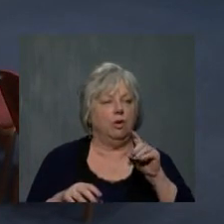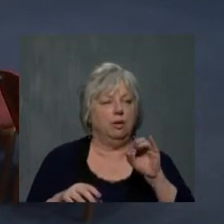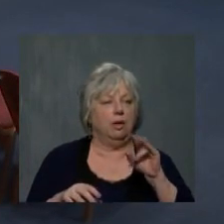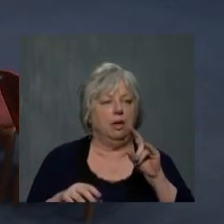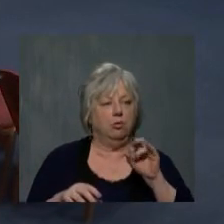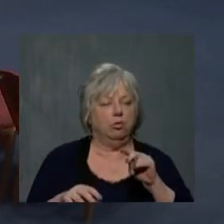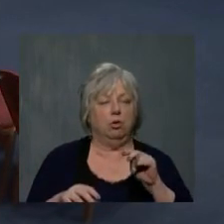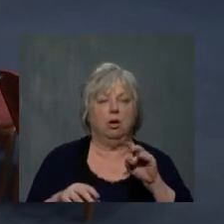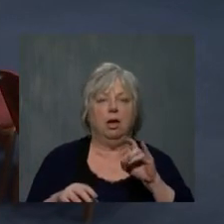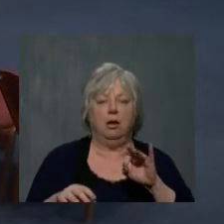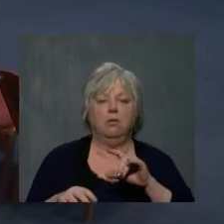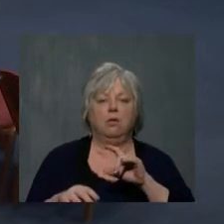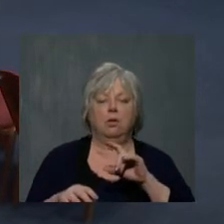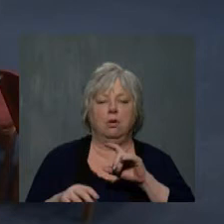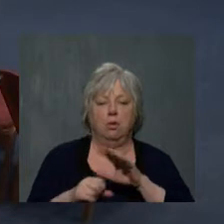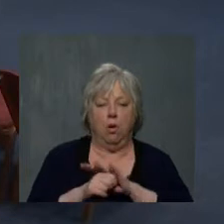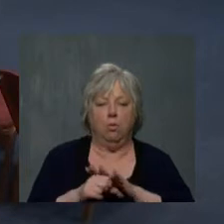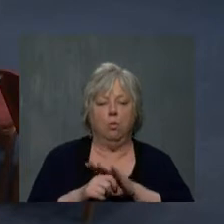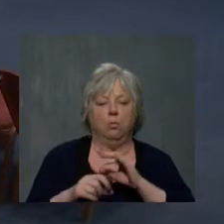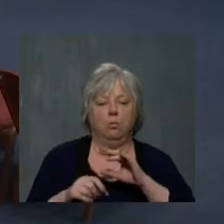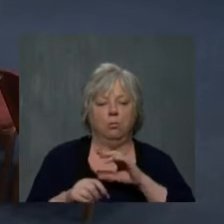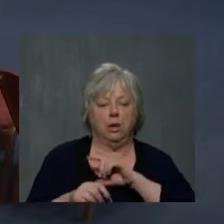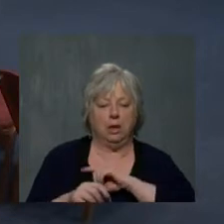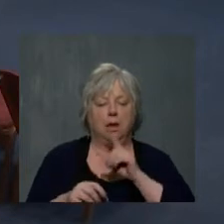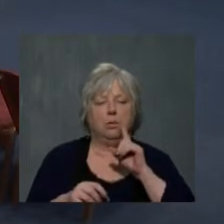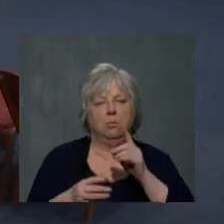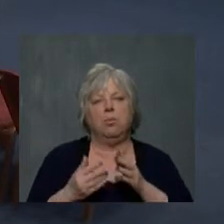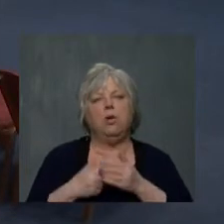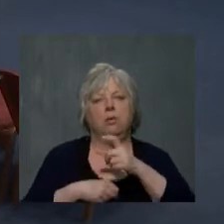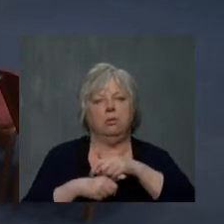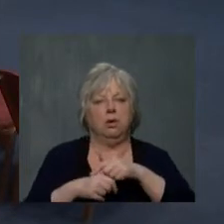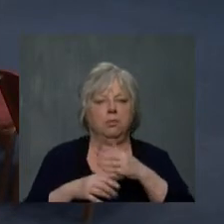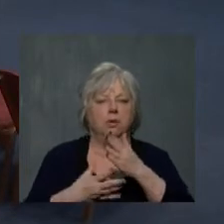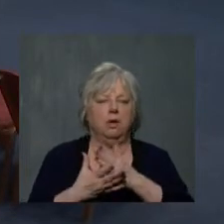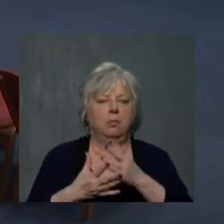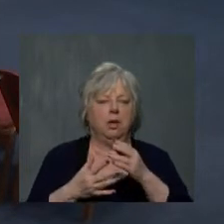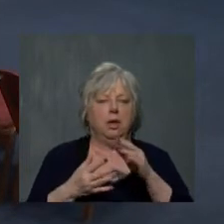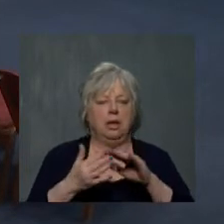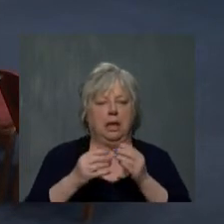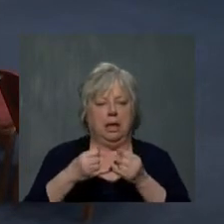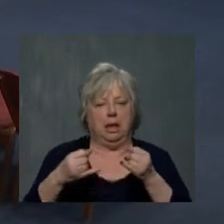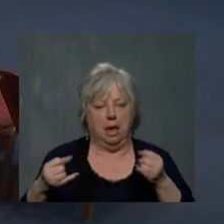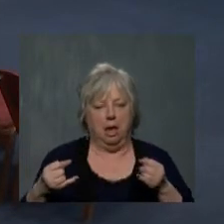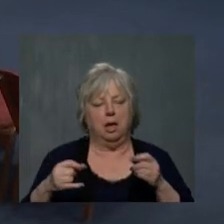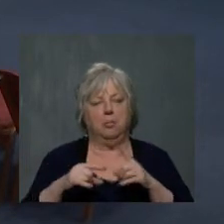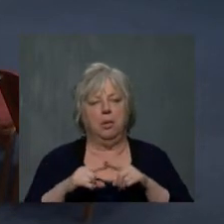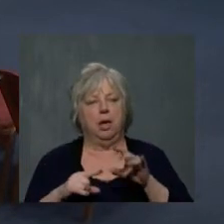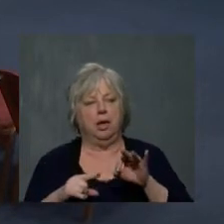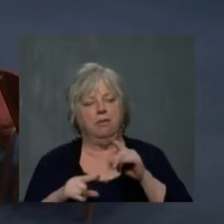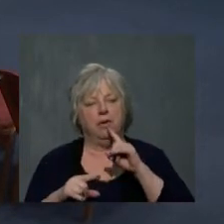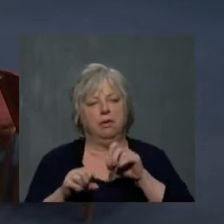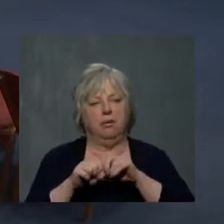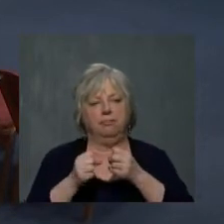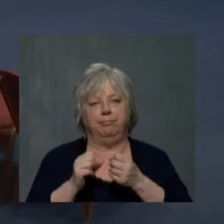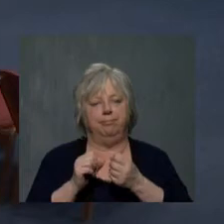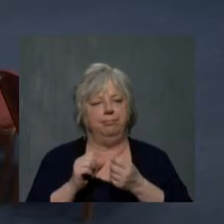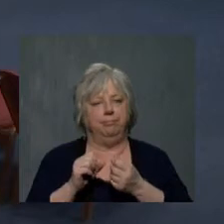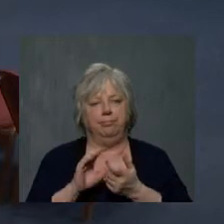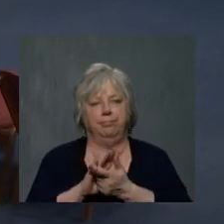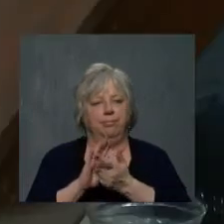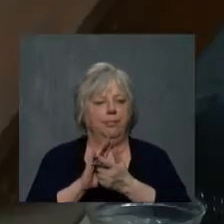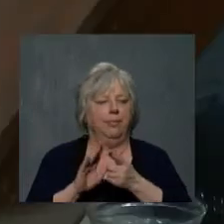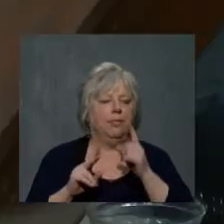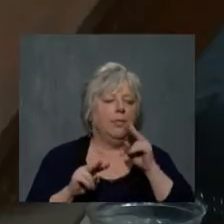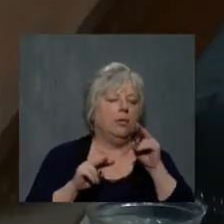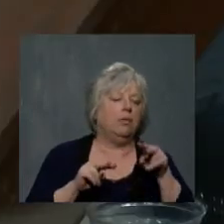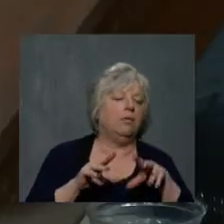police officer, usually stops at the city lines. However, if it's an offense that the officer observes outside the